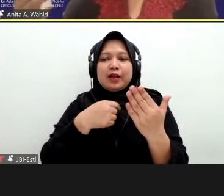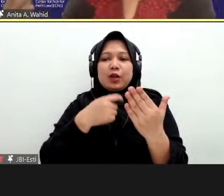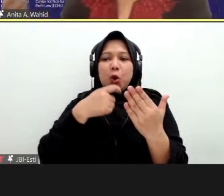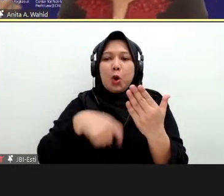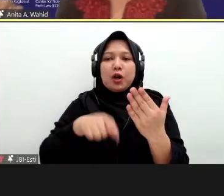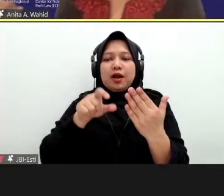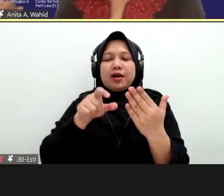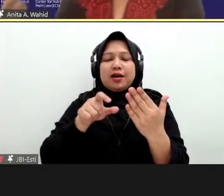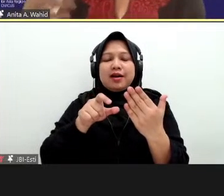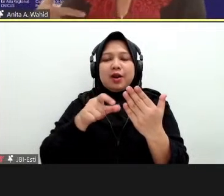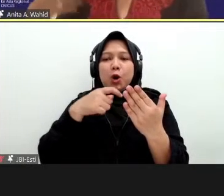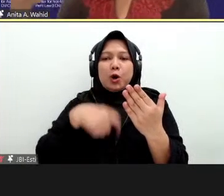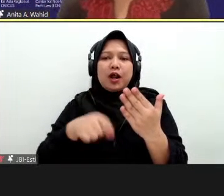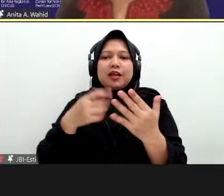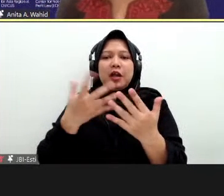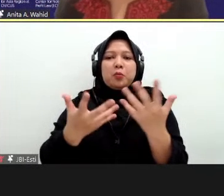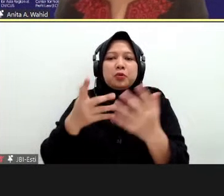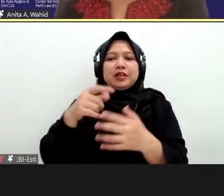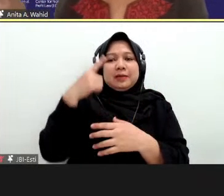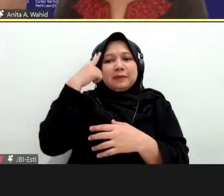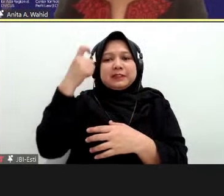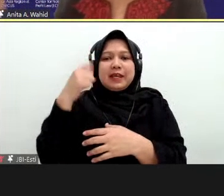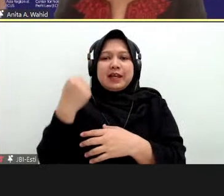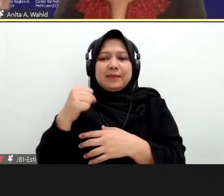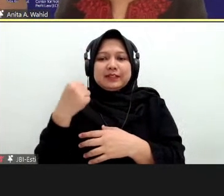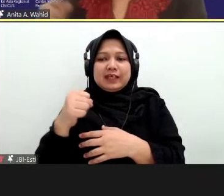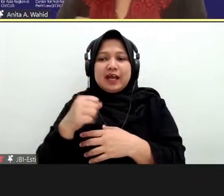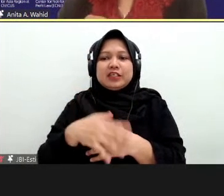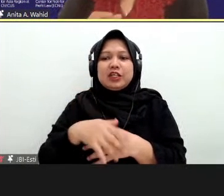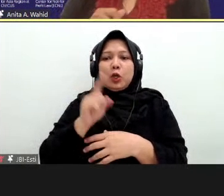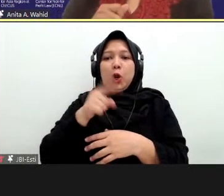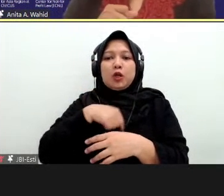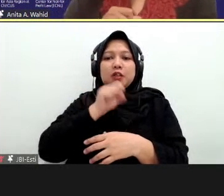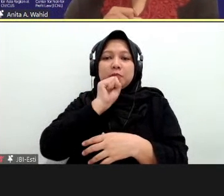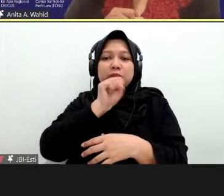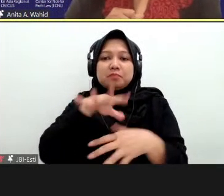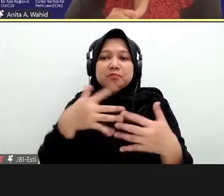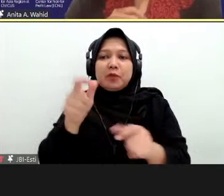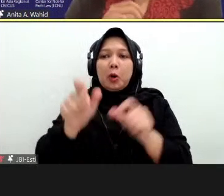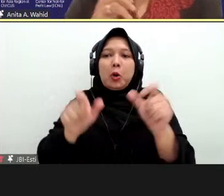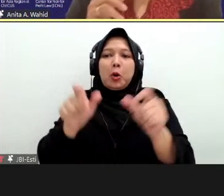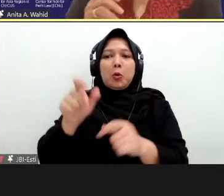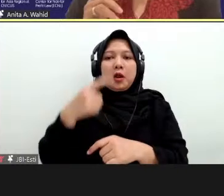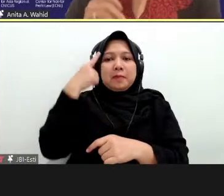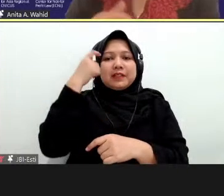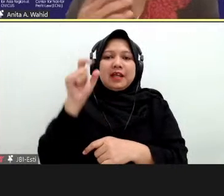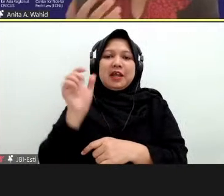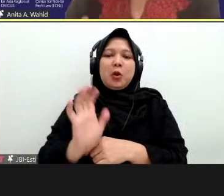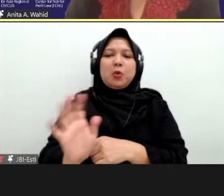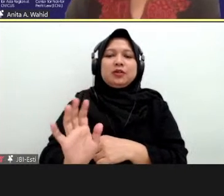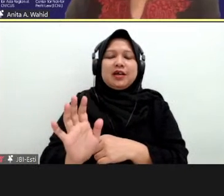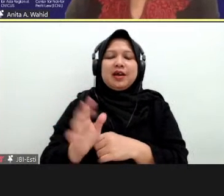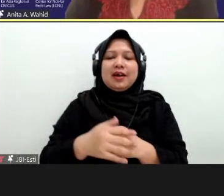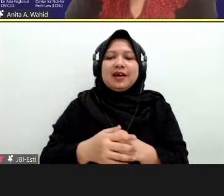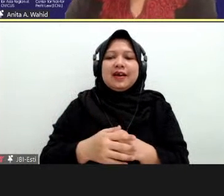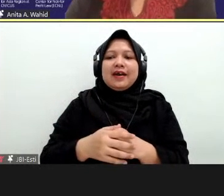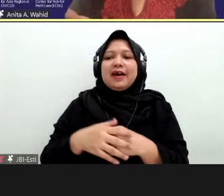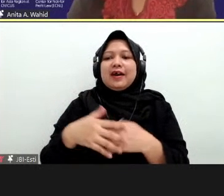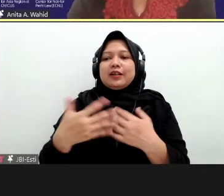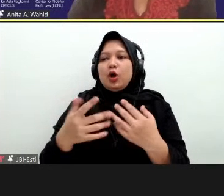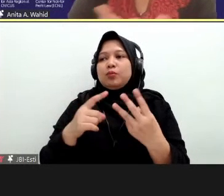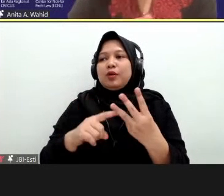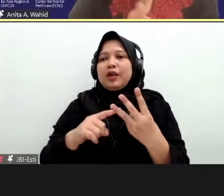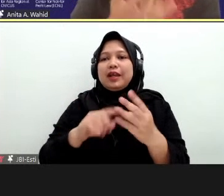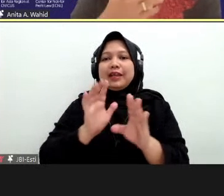a person that uncredible and untrusted, so people will not trust you when you say something to them.